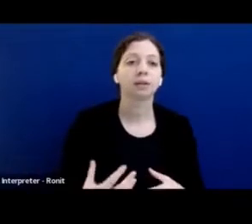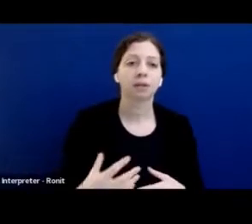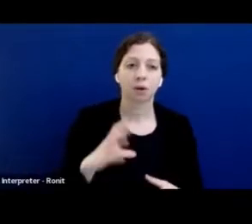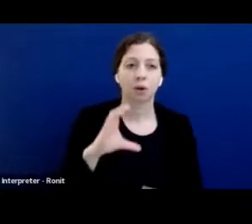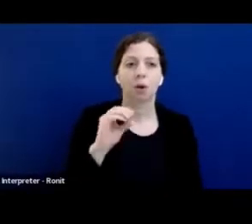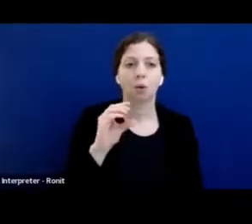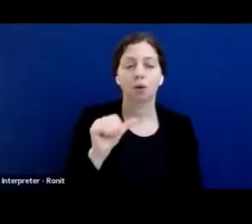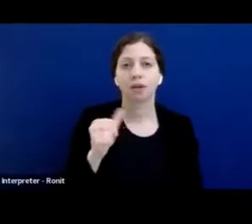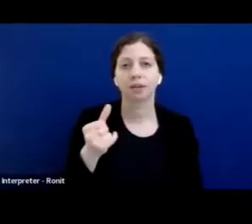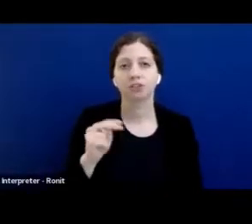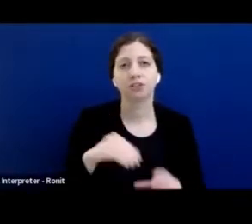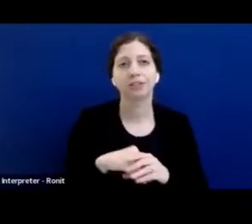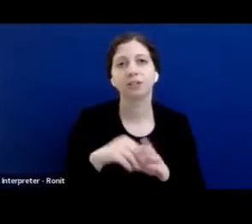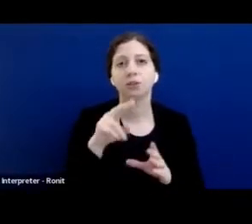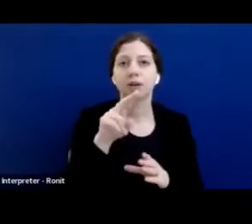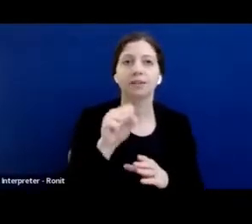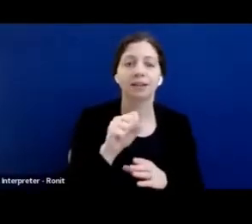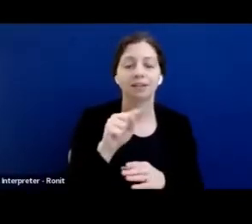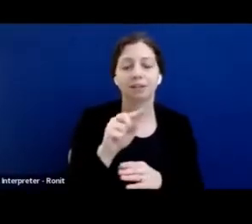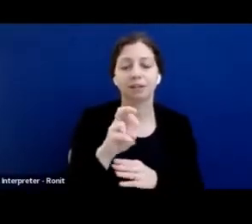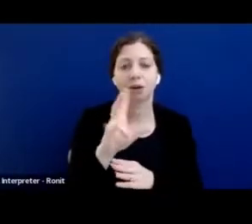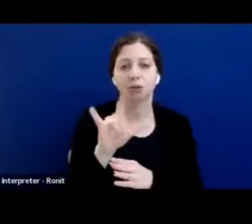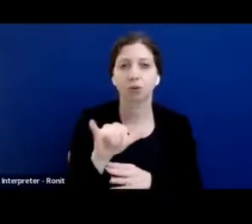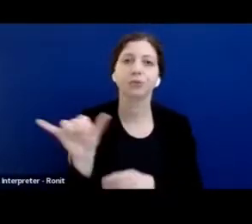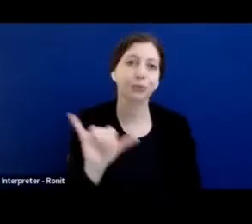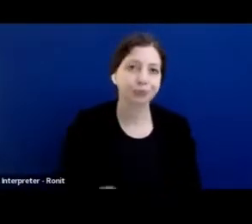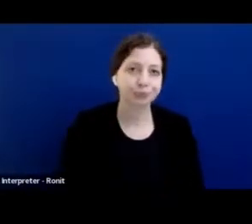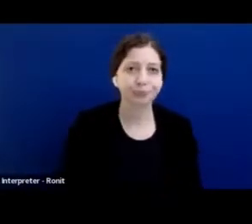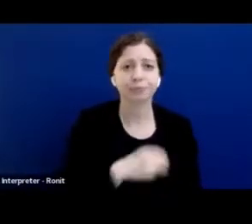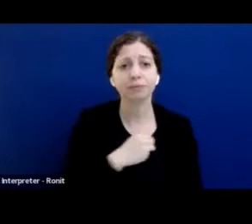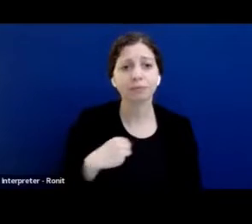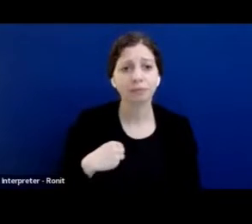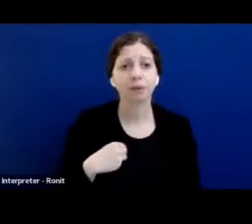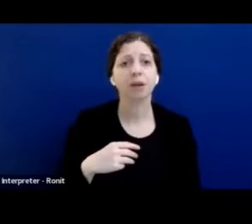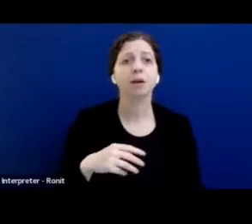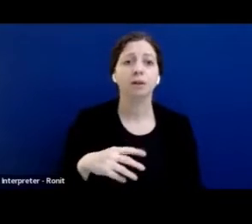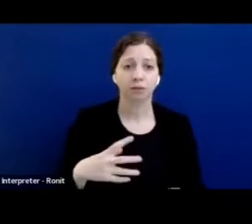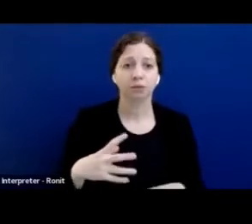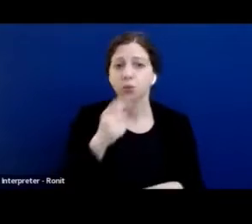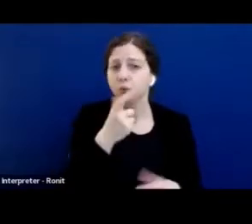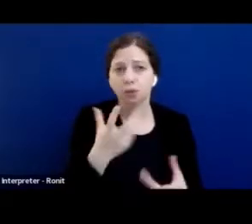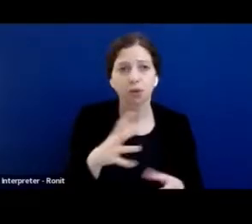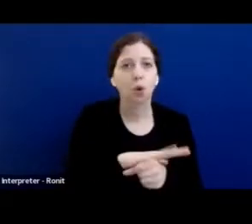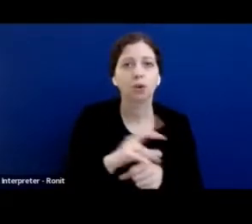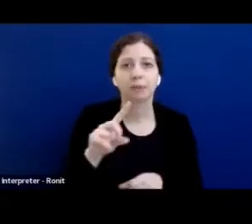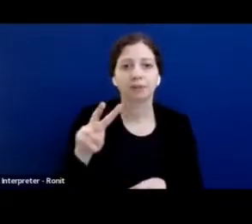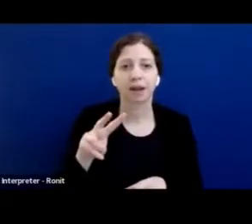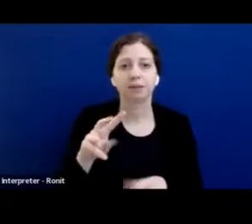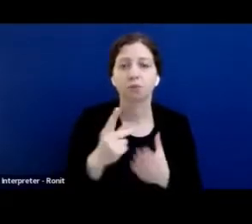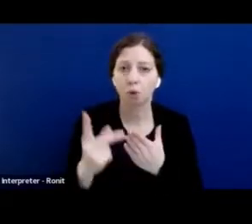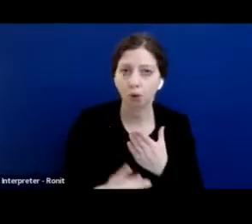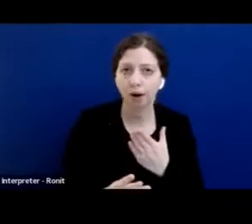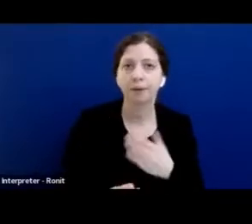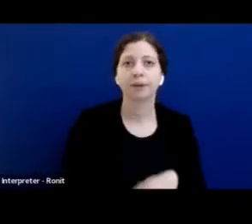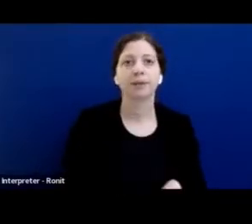in the United States territories also. So our members are made up of local domestic violence programs. Depending on your state, there are states that